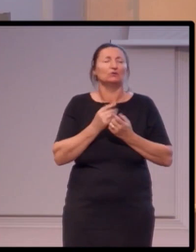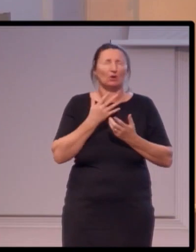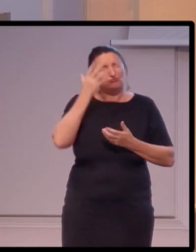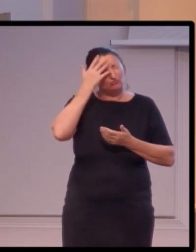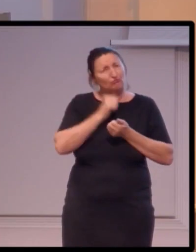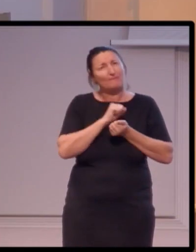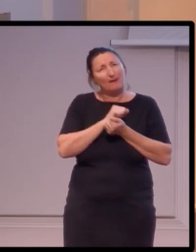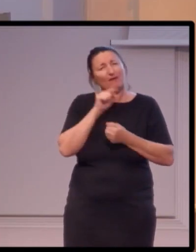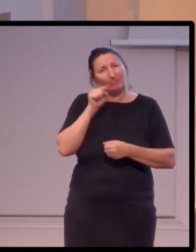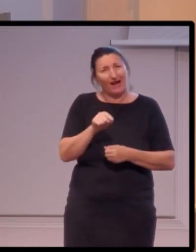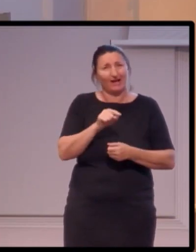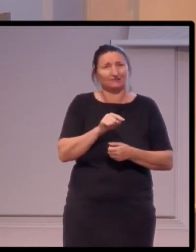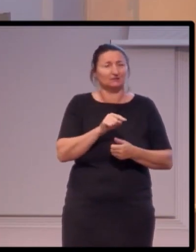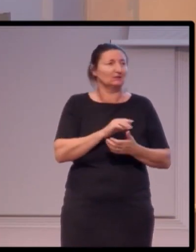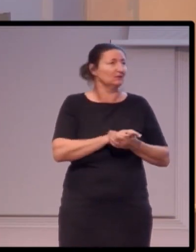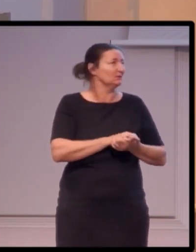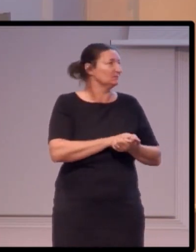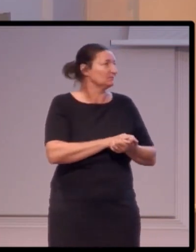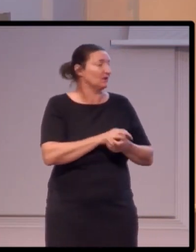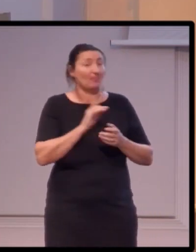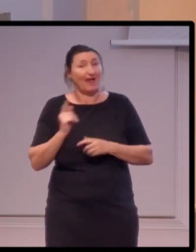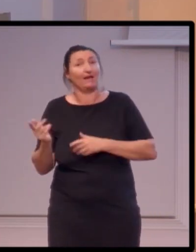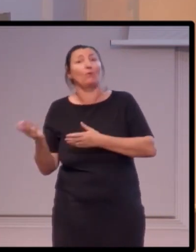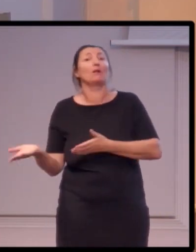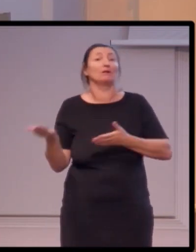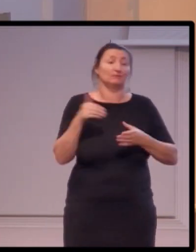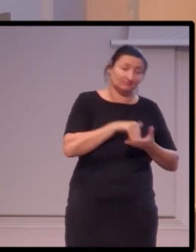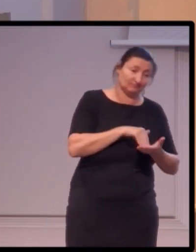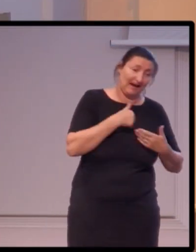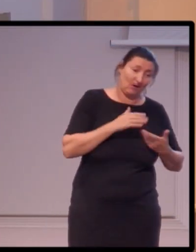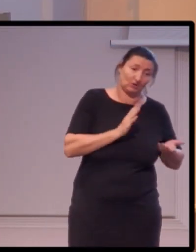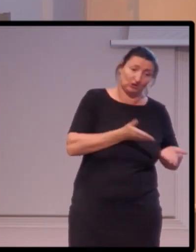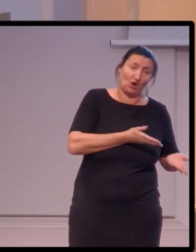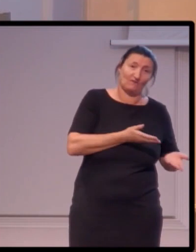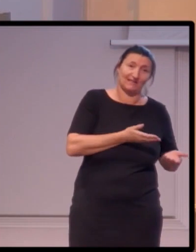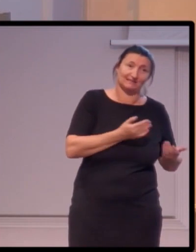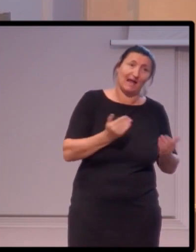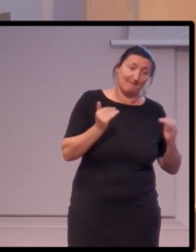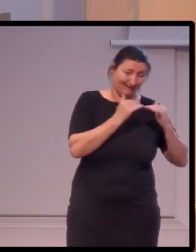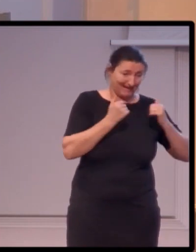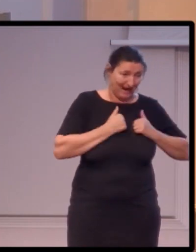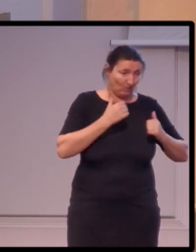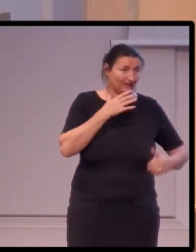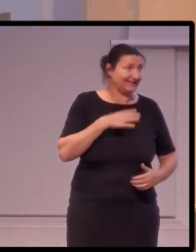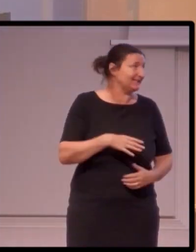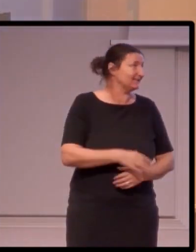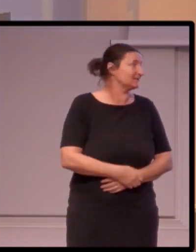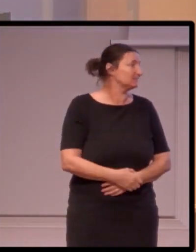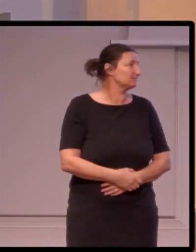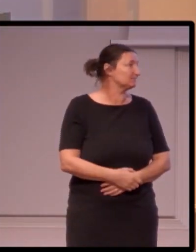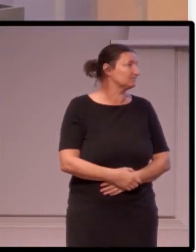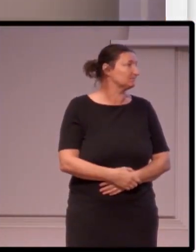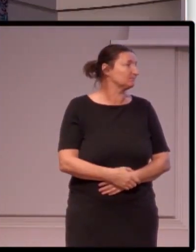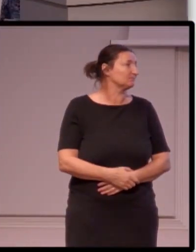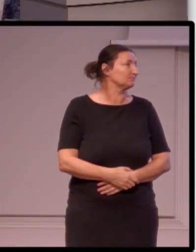at, rather than how they're coming to our service and might be meeting our needs of working with patients that day.